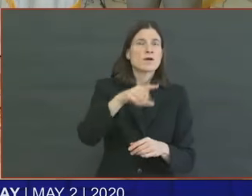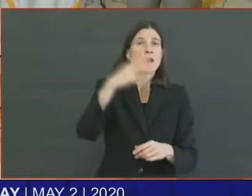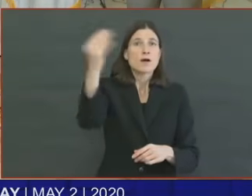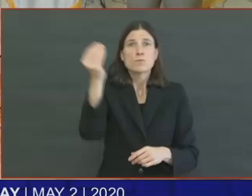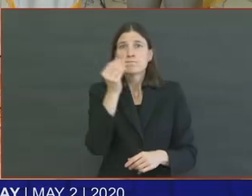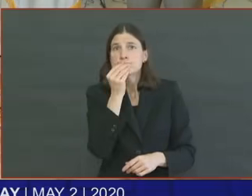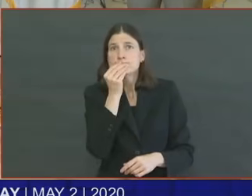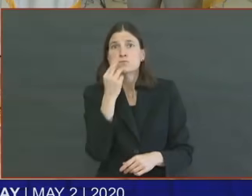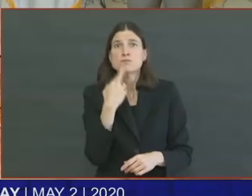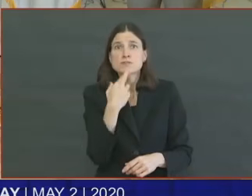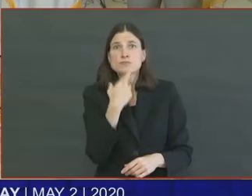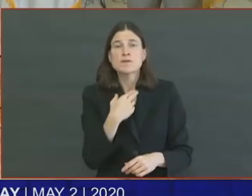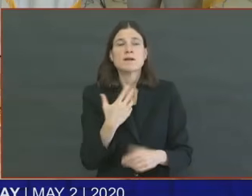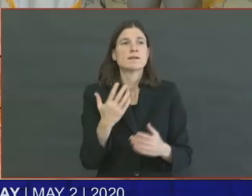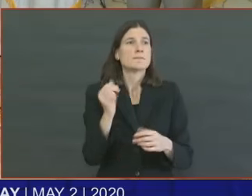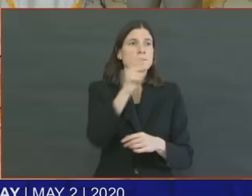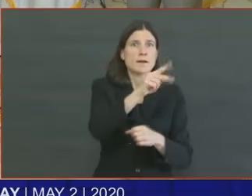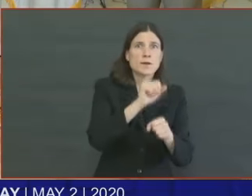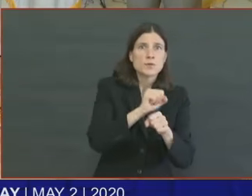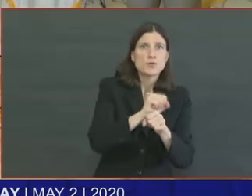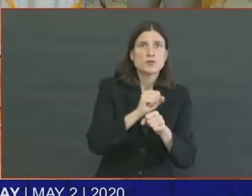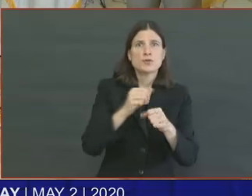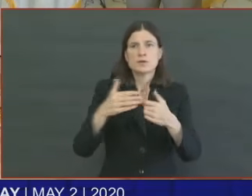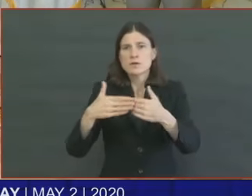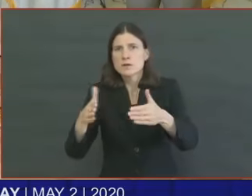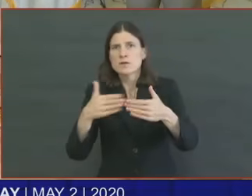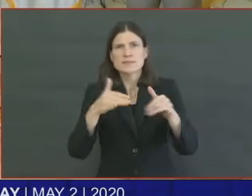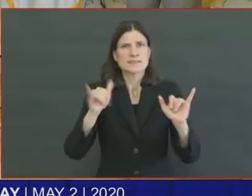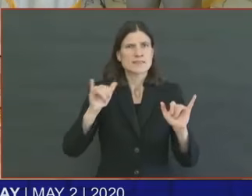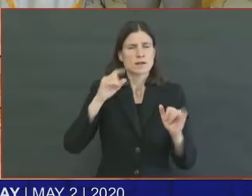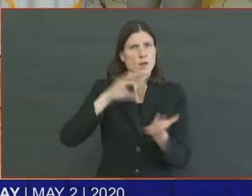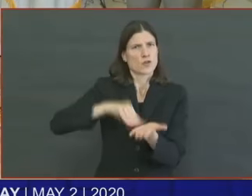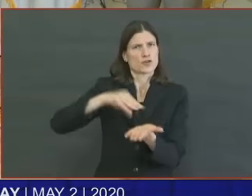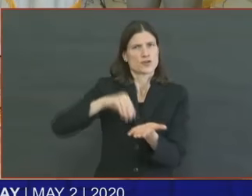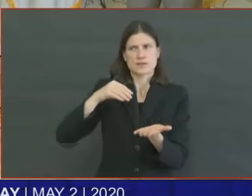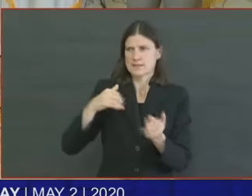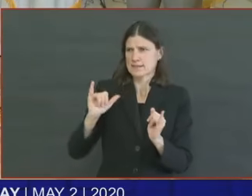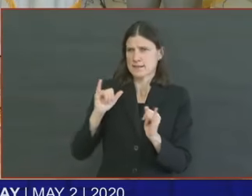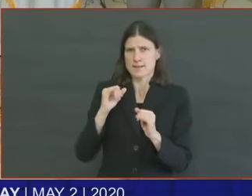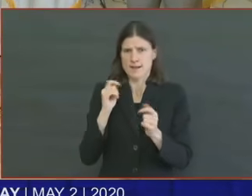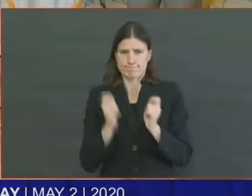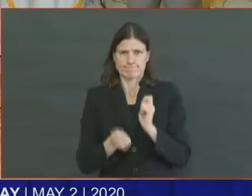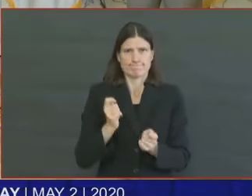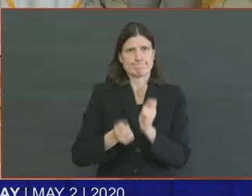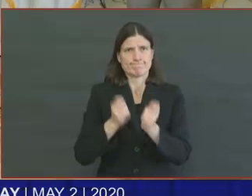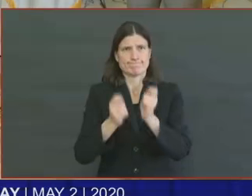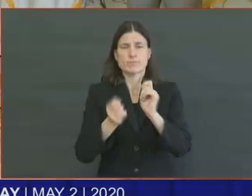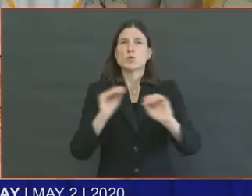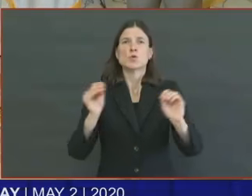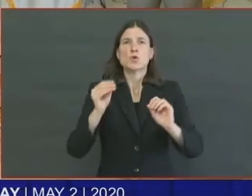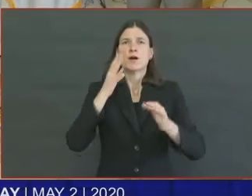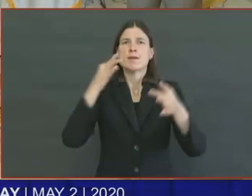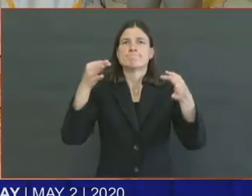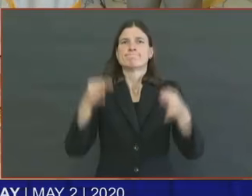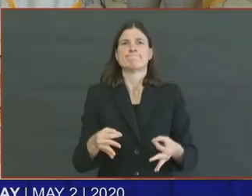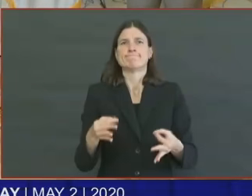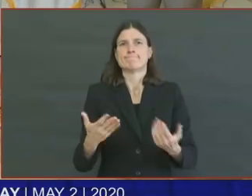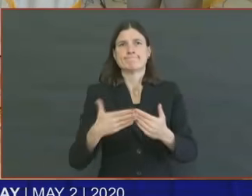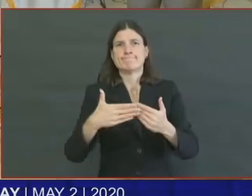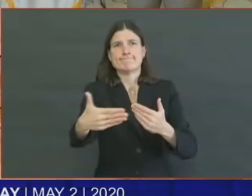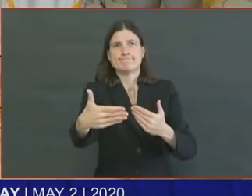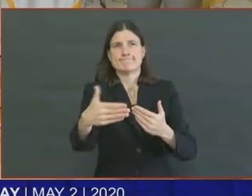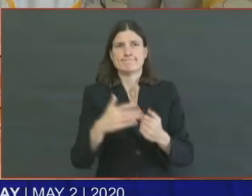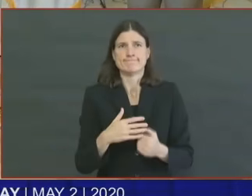beach, we're going to learn about the virus, and all that is going to inform what they're able to do in the fall. So it's